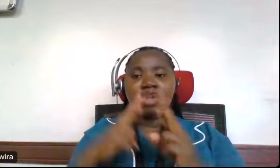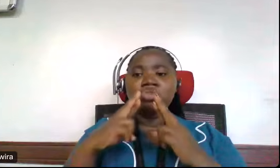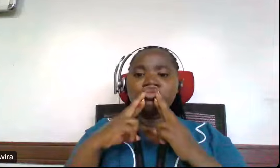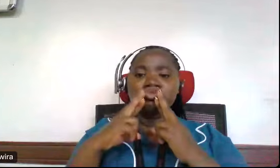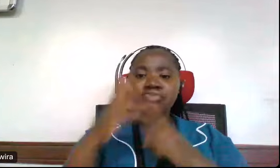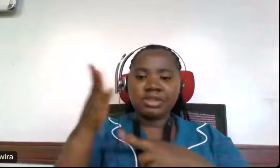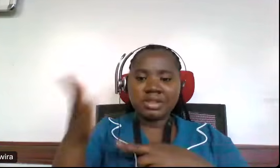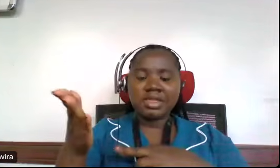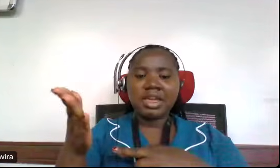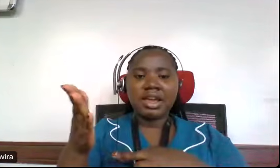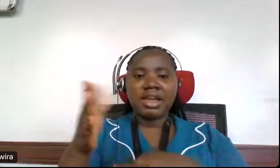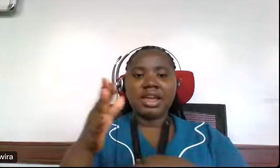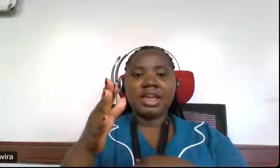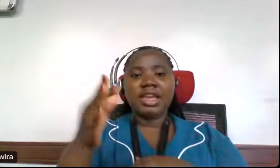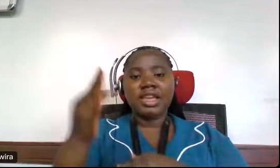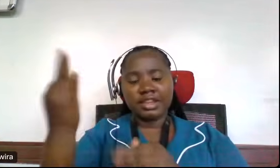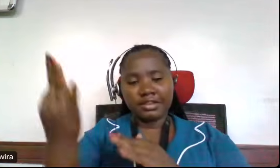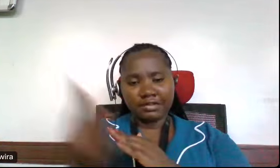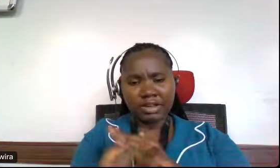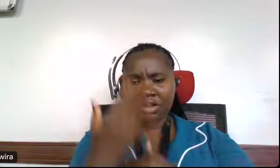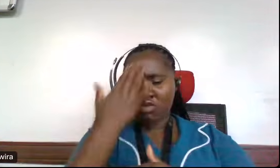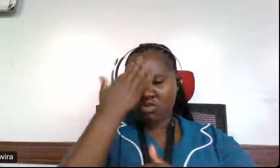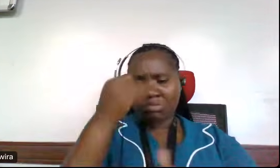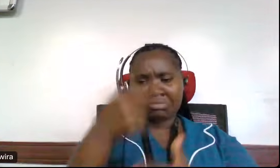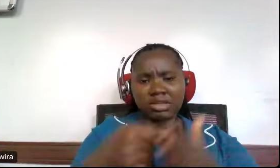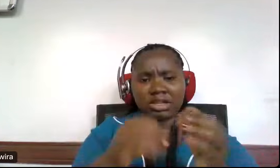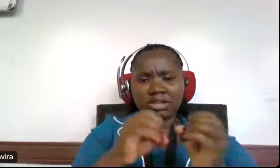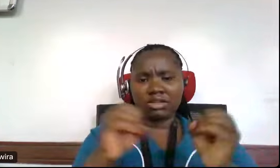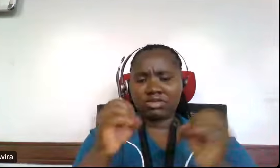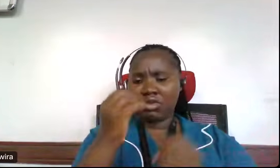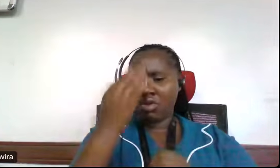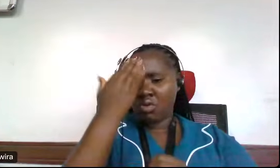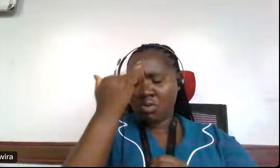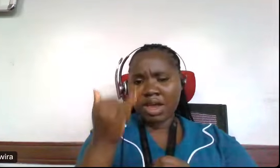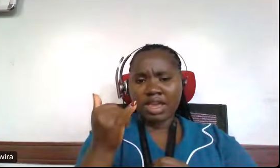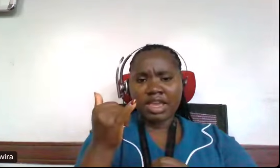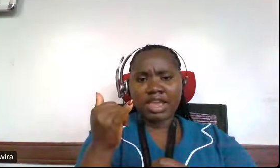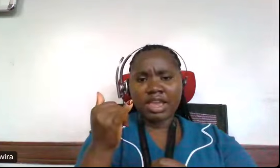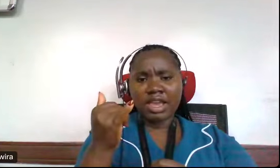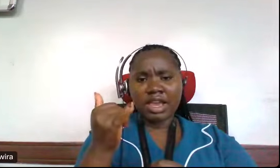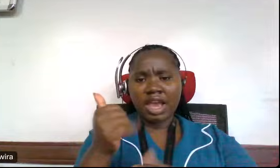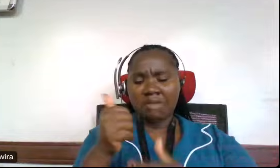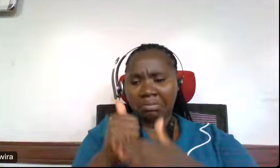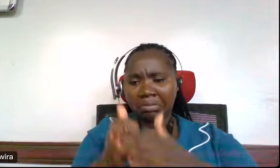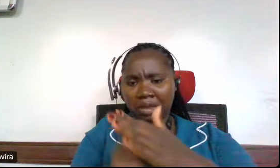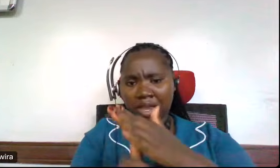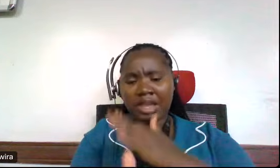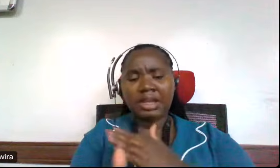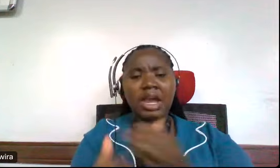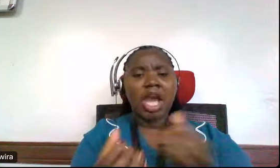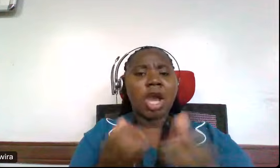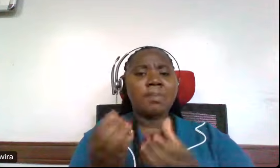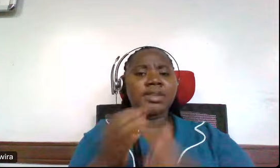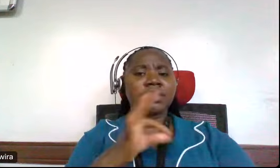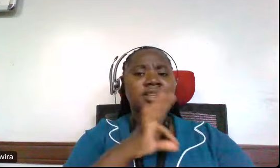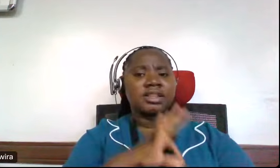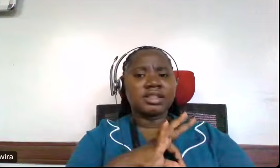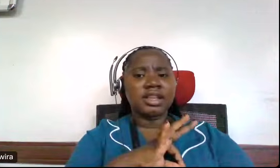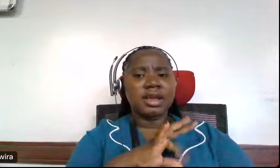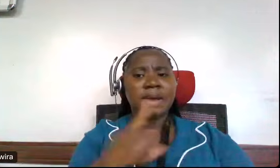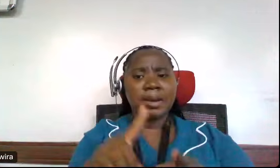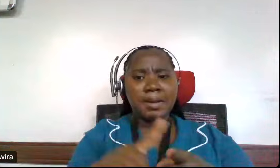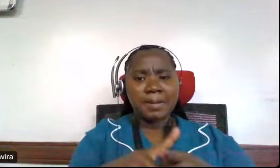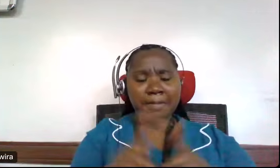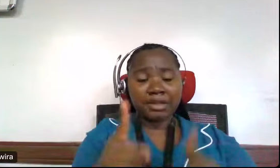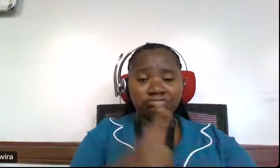subject to taxation because it does not fall within the definition of business income. The only caution we have said is, even as you are